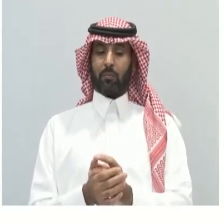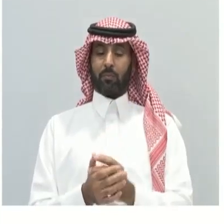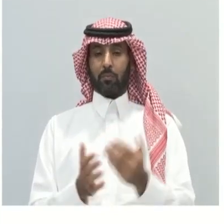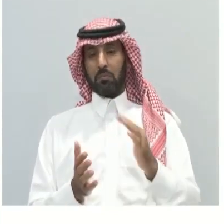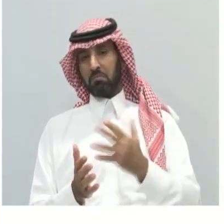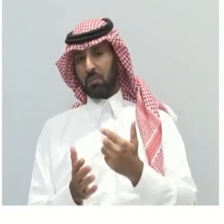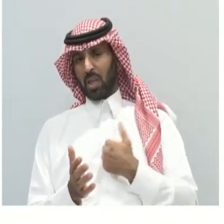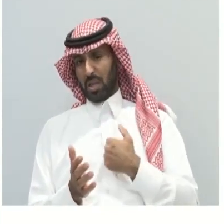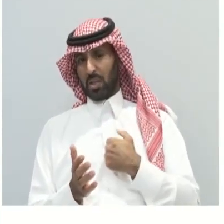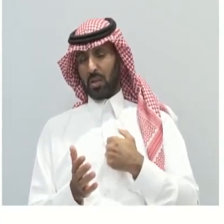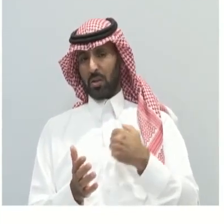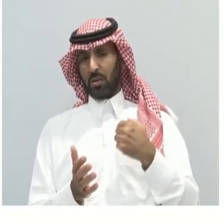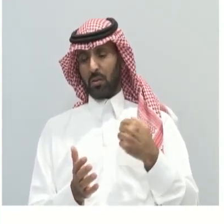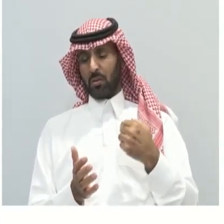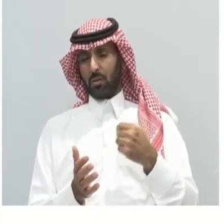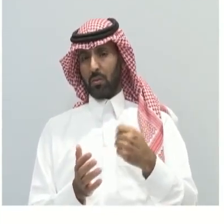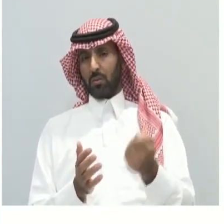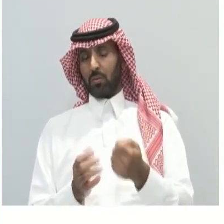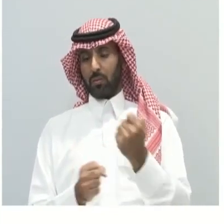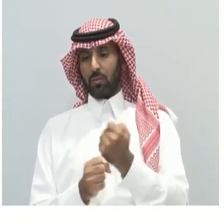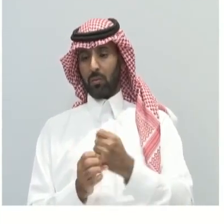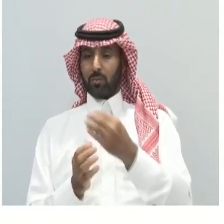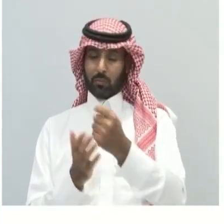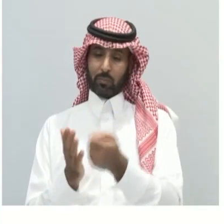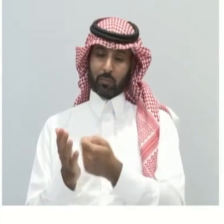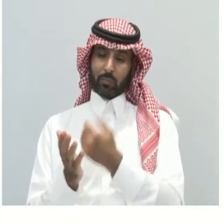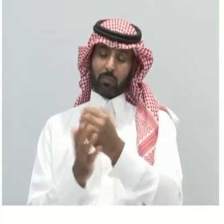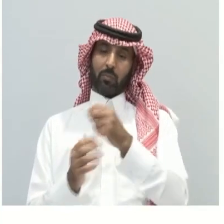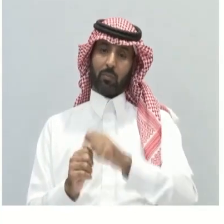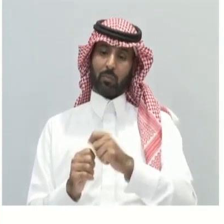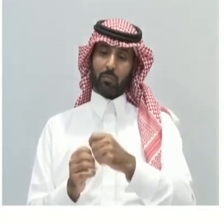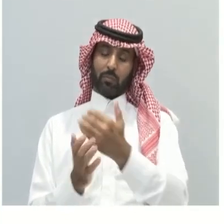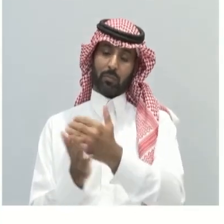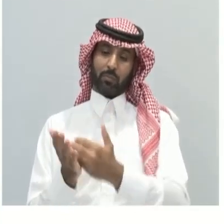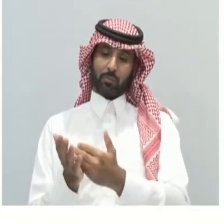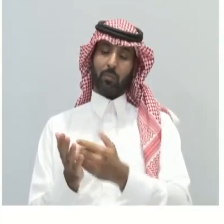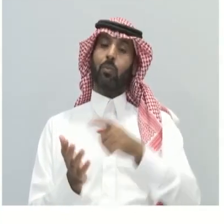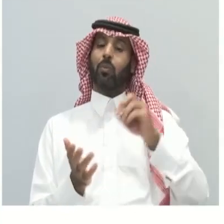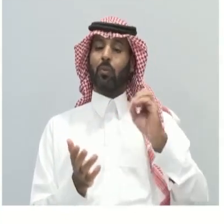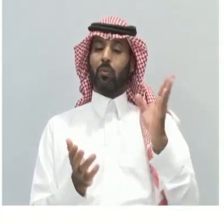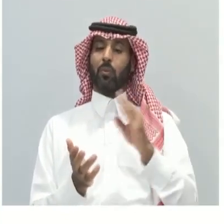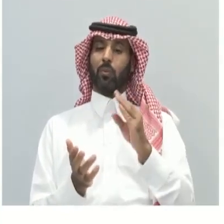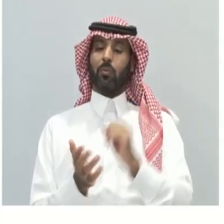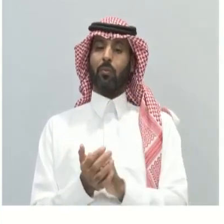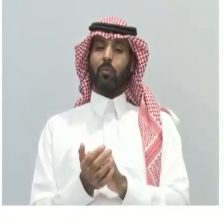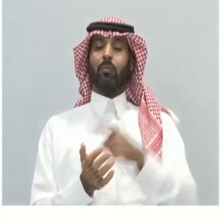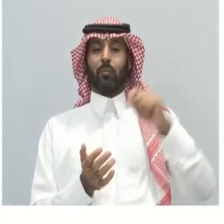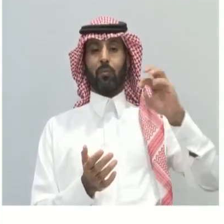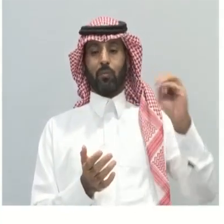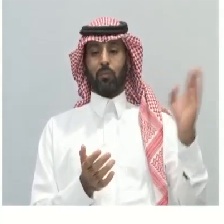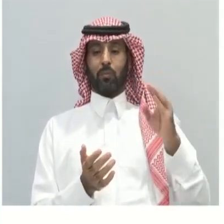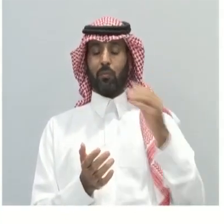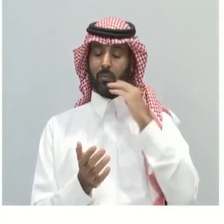expect me, number one here, is it to make or for make? Yes, to make